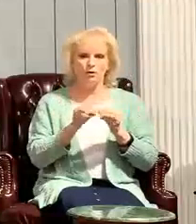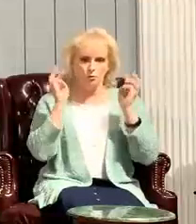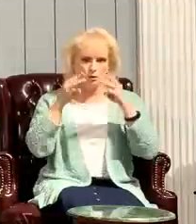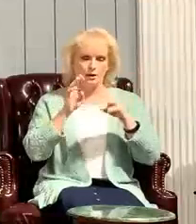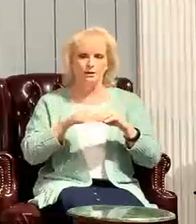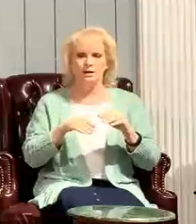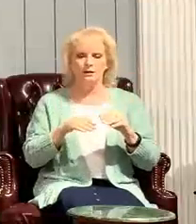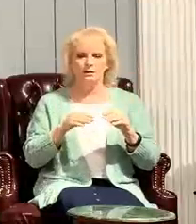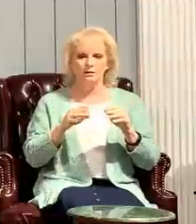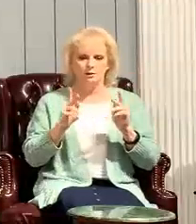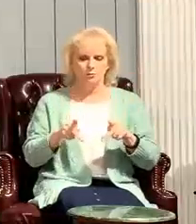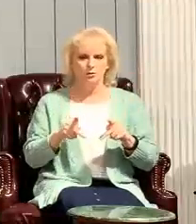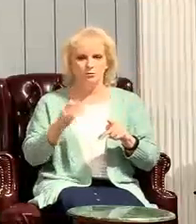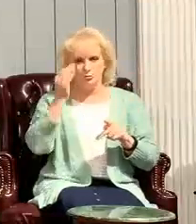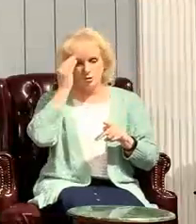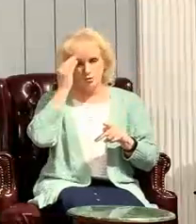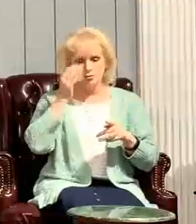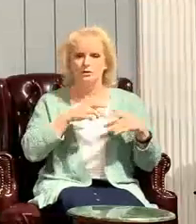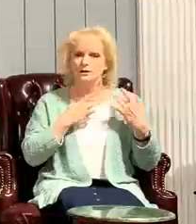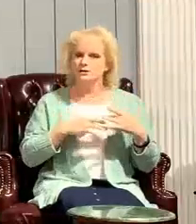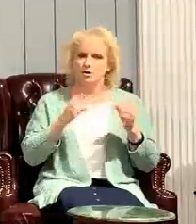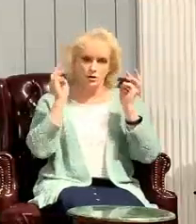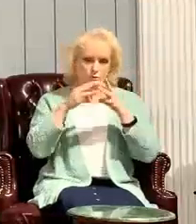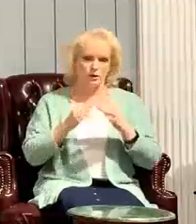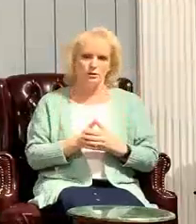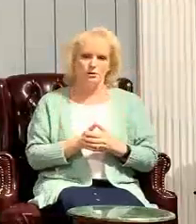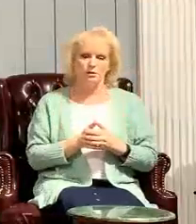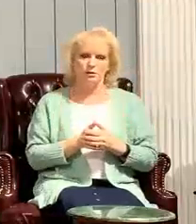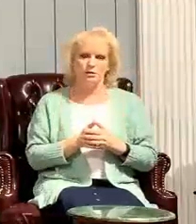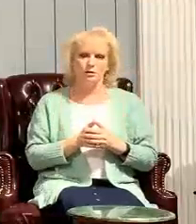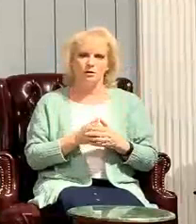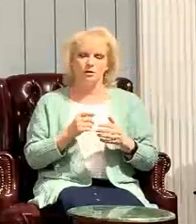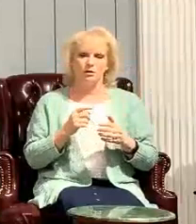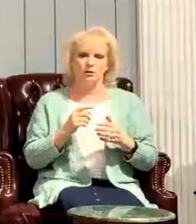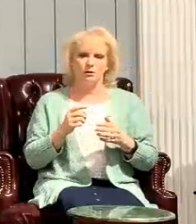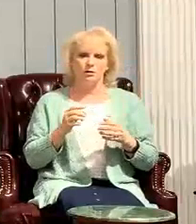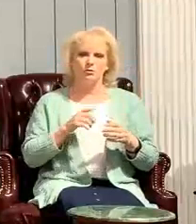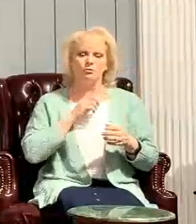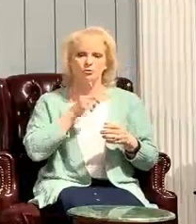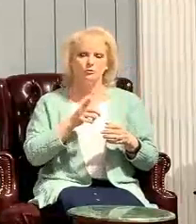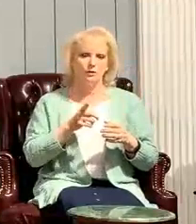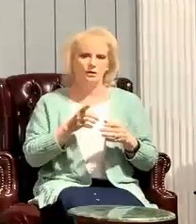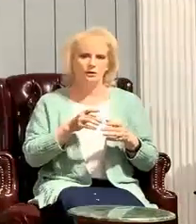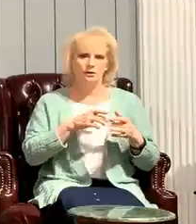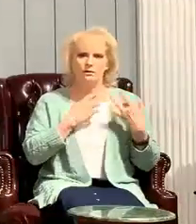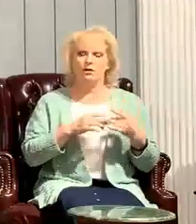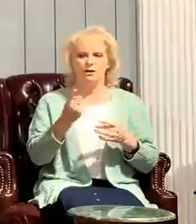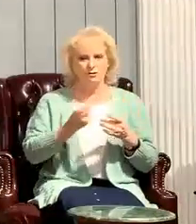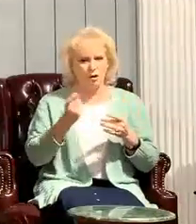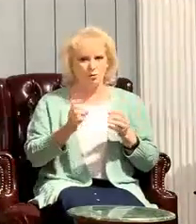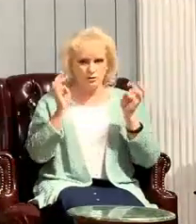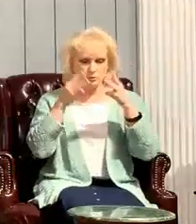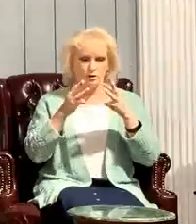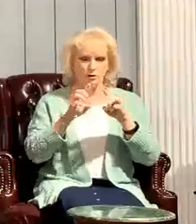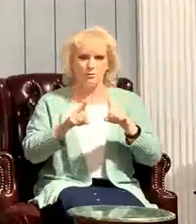wicked. When is the believer's heart wicked? Truthfully, a heart is always wicked, but it's more wicked, but it is more